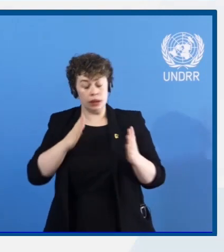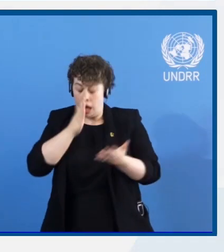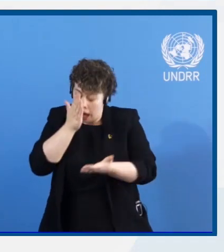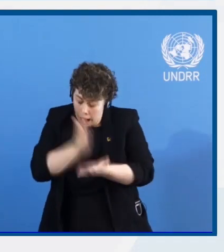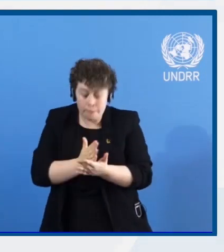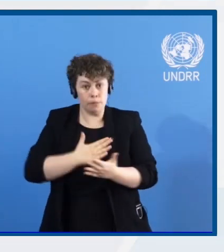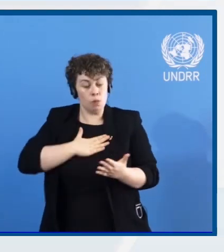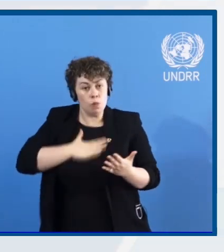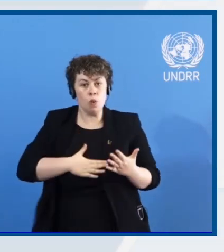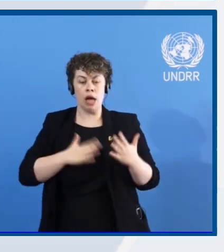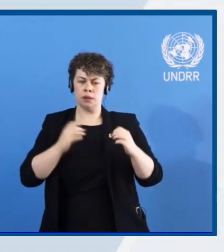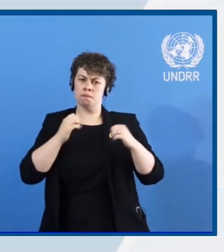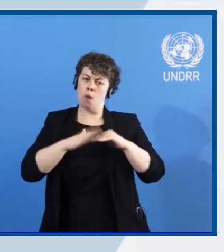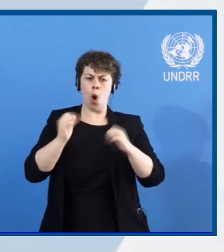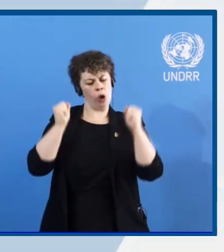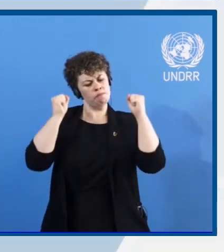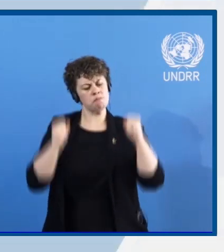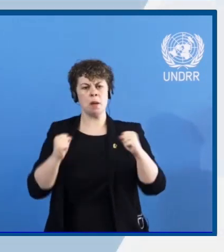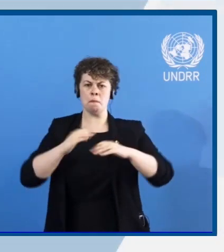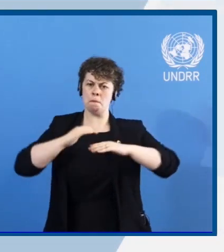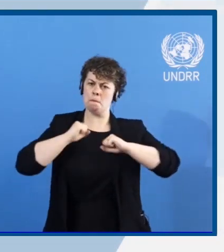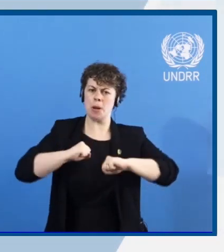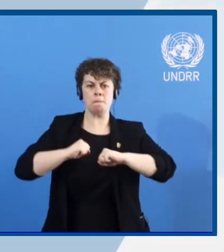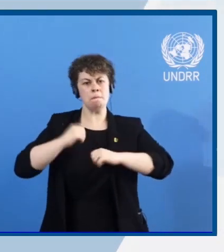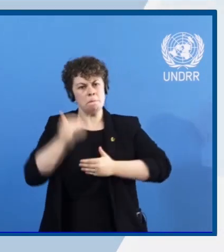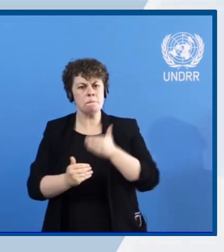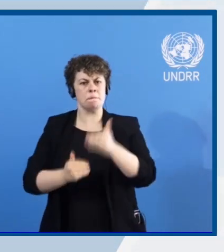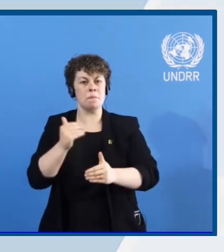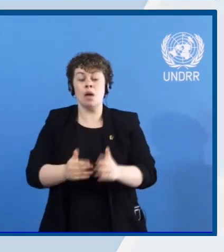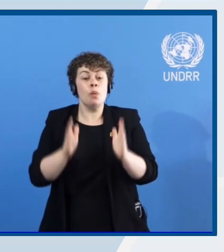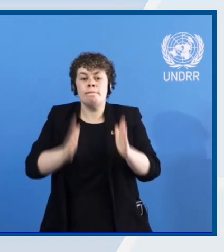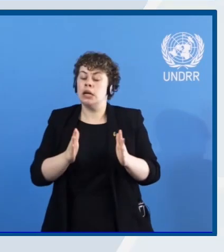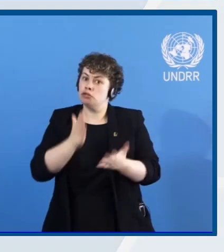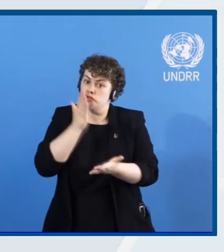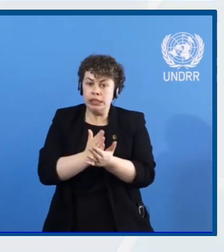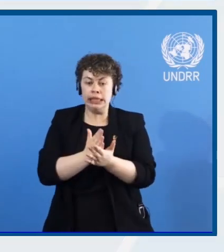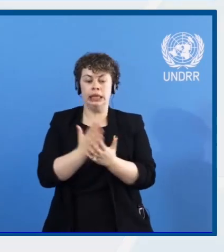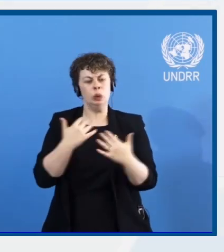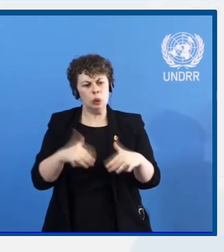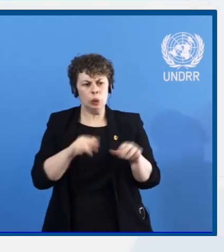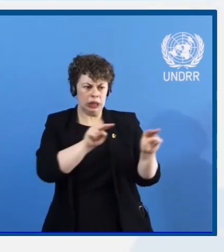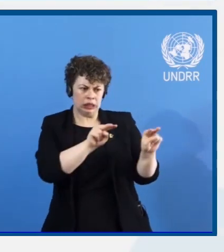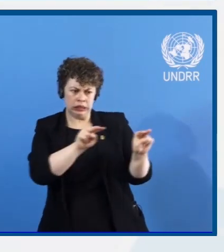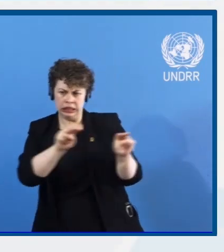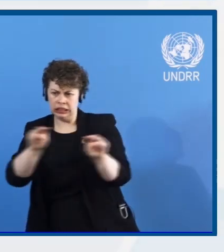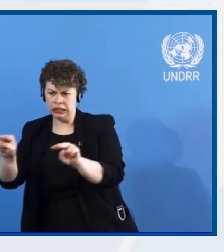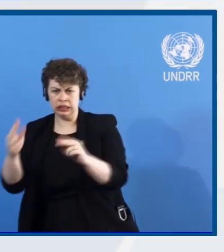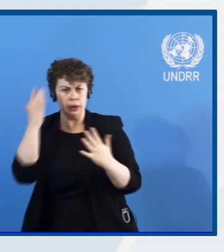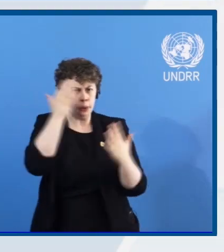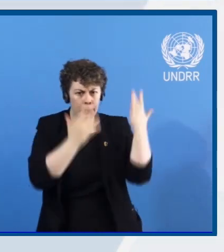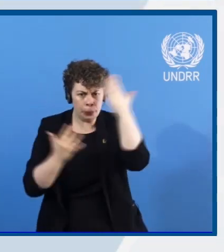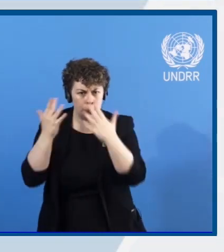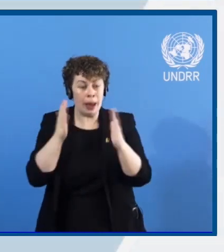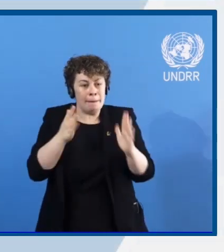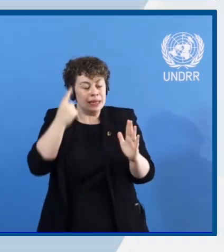about building resilience, we need to really think and we need to make sure that it is embedded in